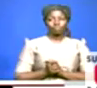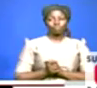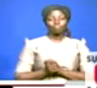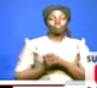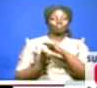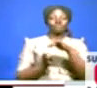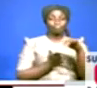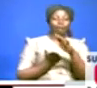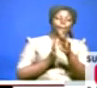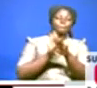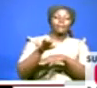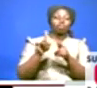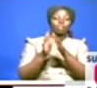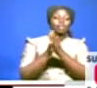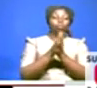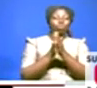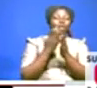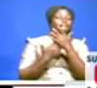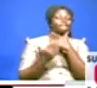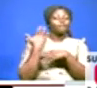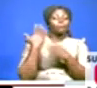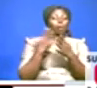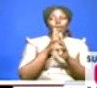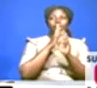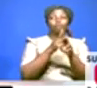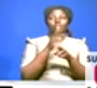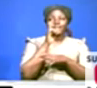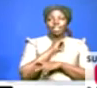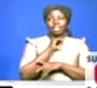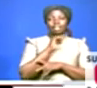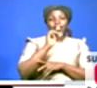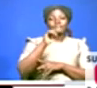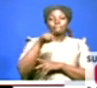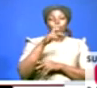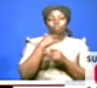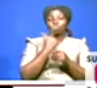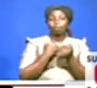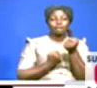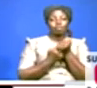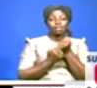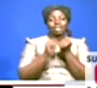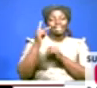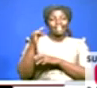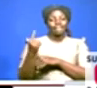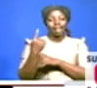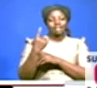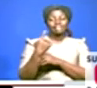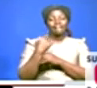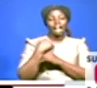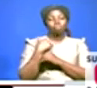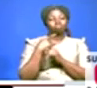Turejelee ile taarifa ya awali ambapo tuliripoti kwamba wabunge wa mrengo wa Kenya Kwanza wamekejeli mipango ya